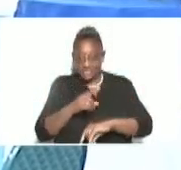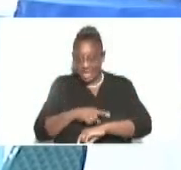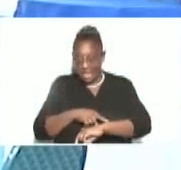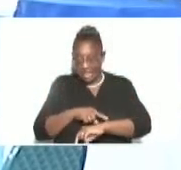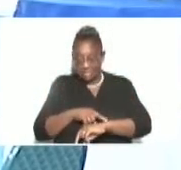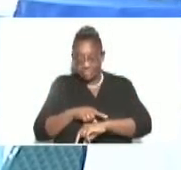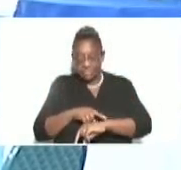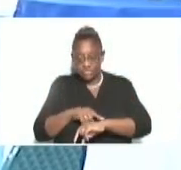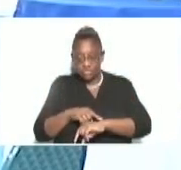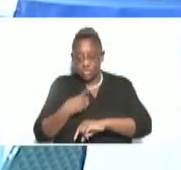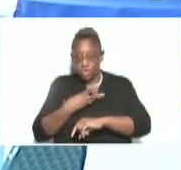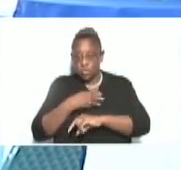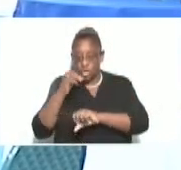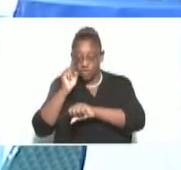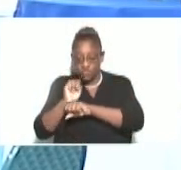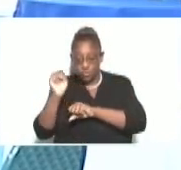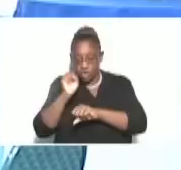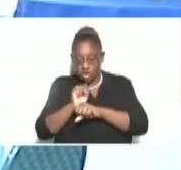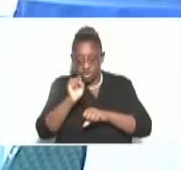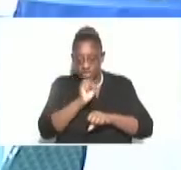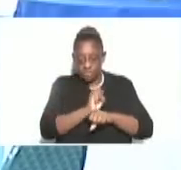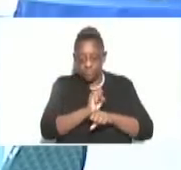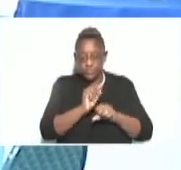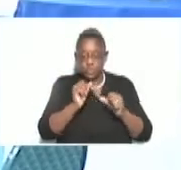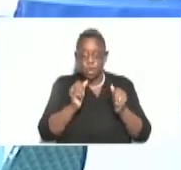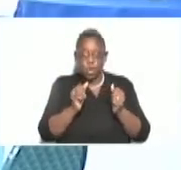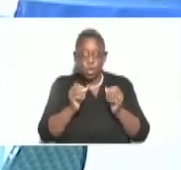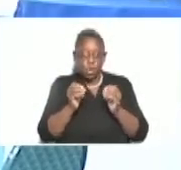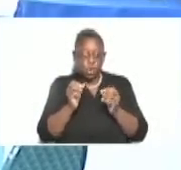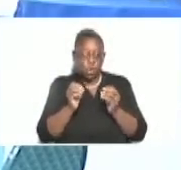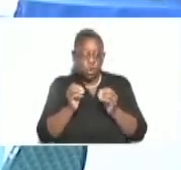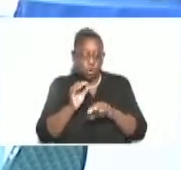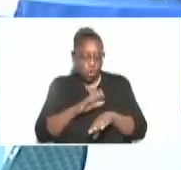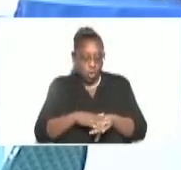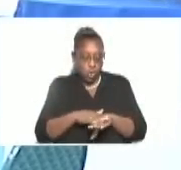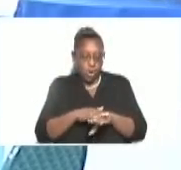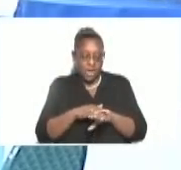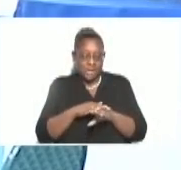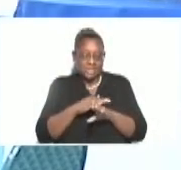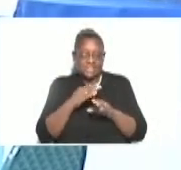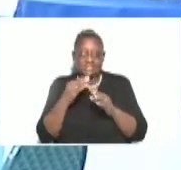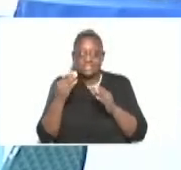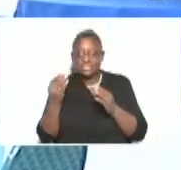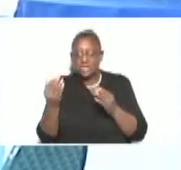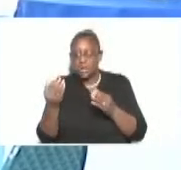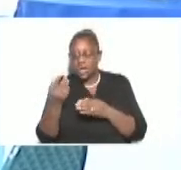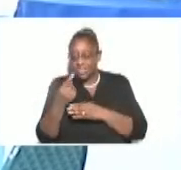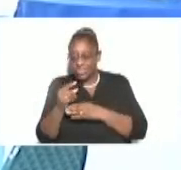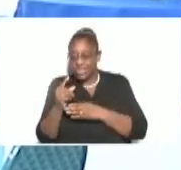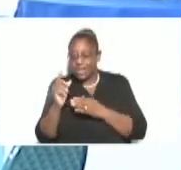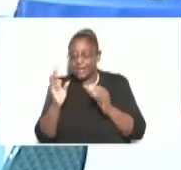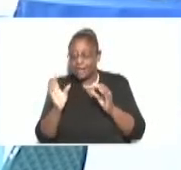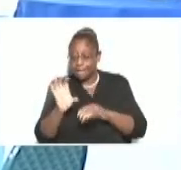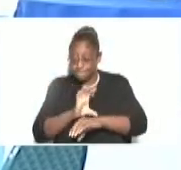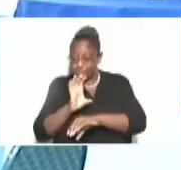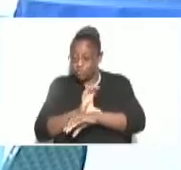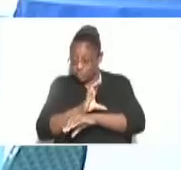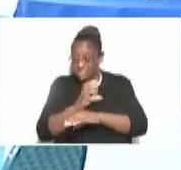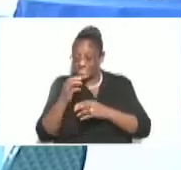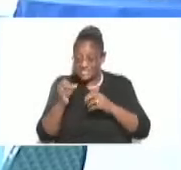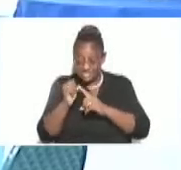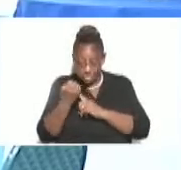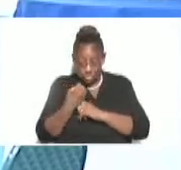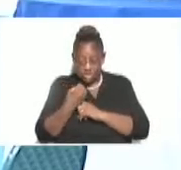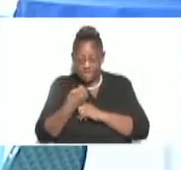before, working on a process of digitization so that these legacy issues of